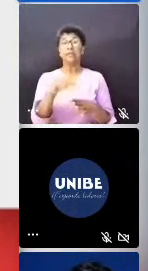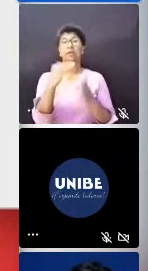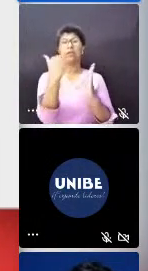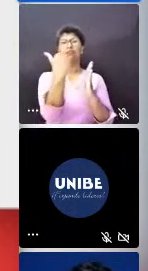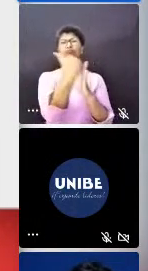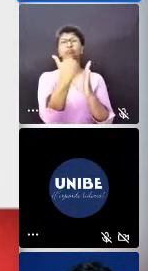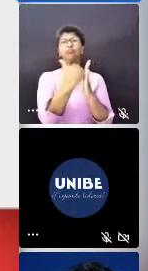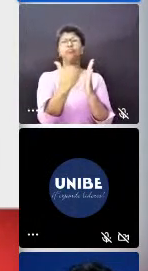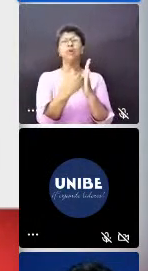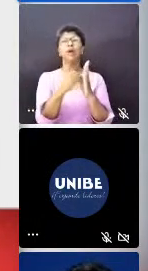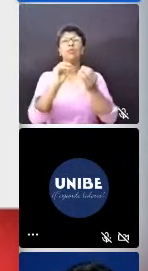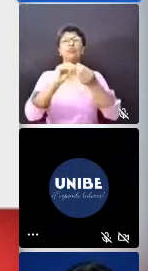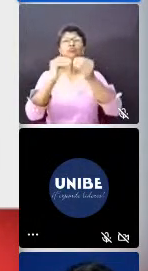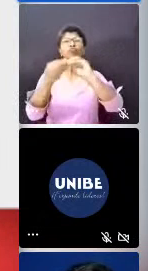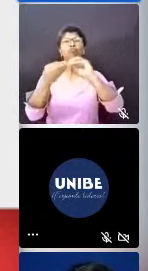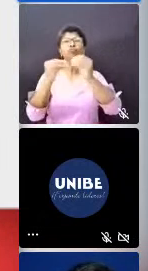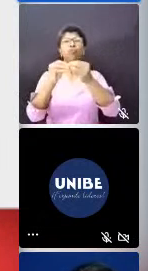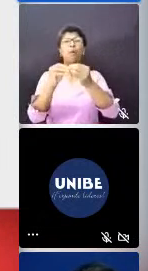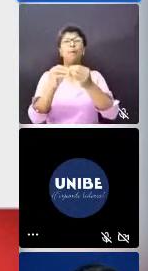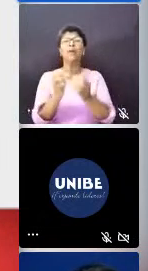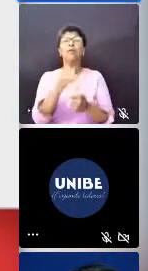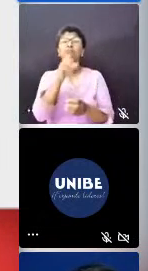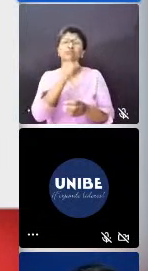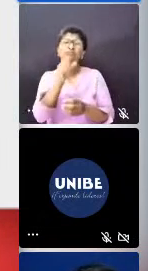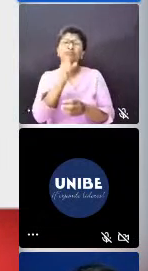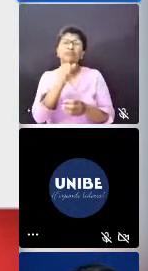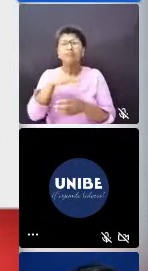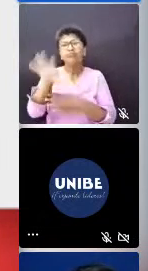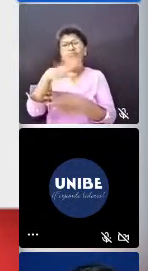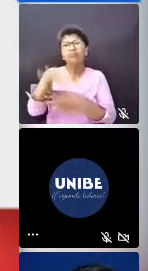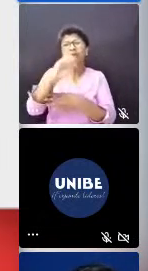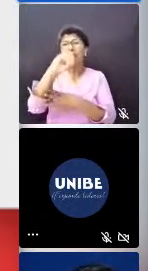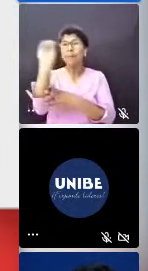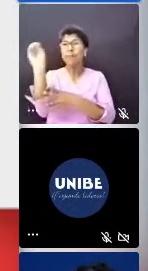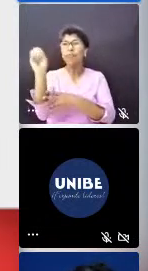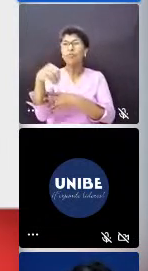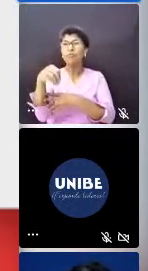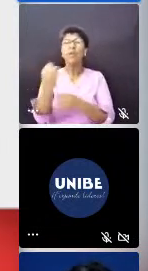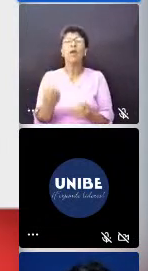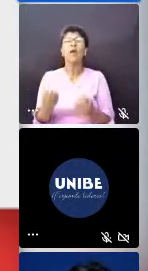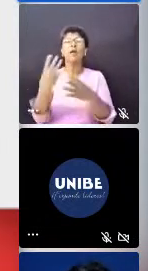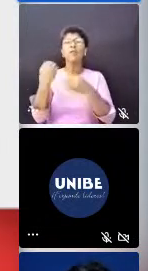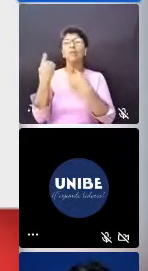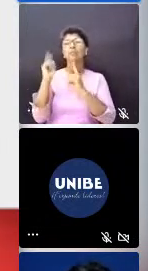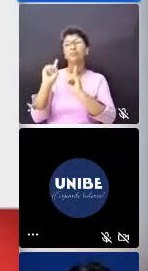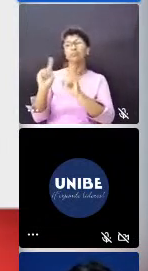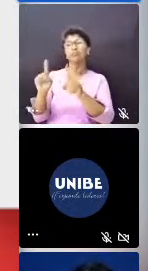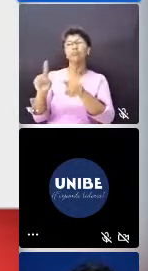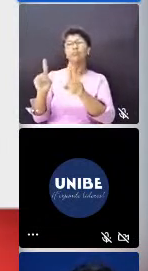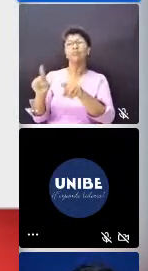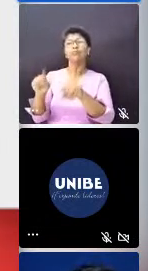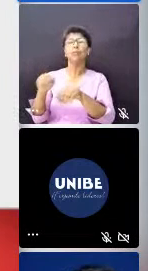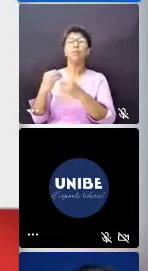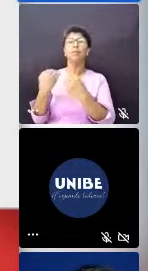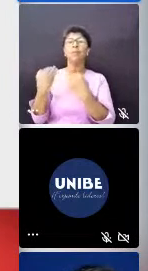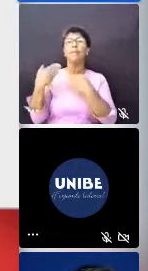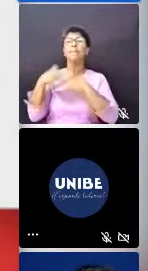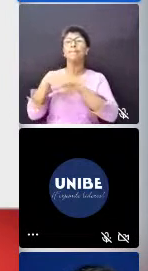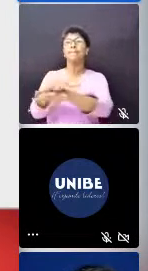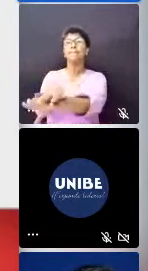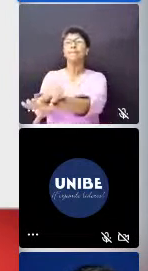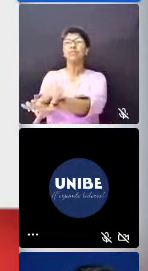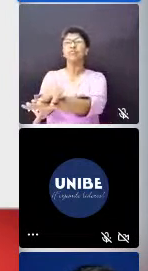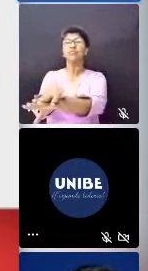from Poland about the percentage of children who attend mainstream education at